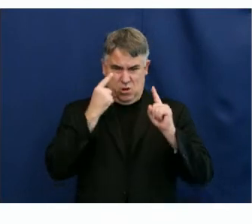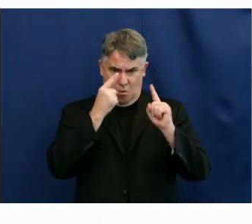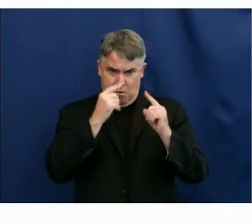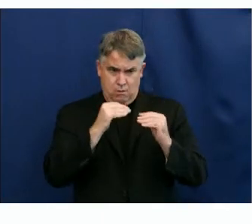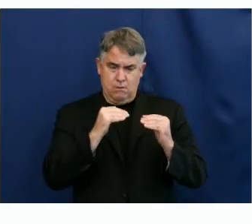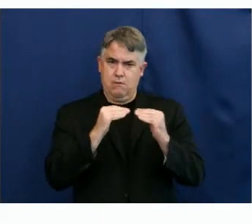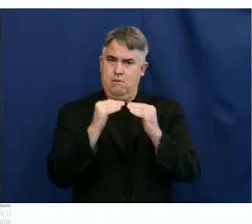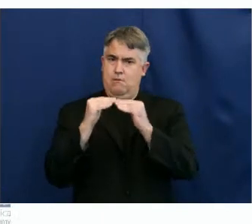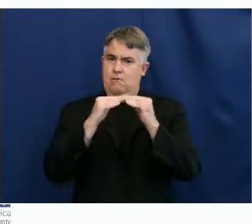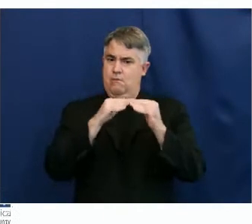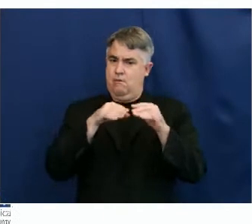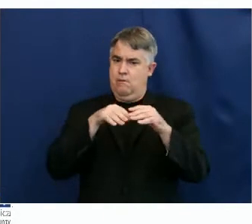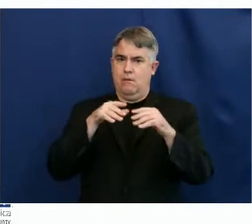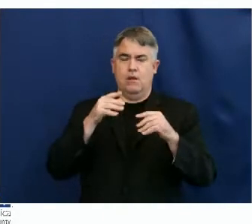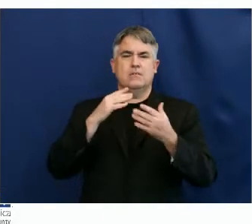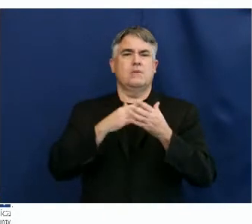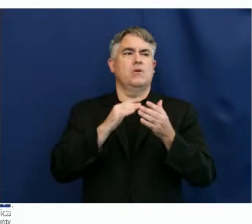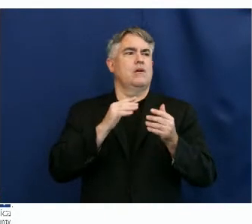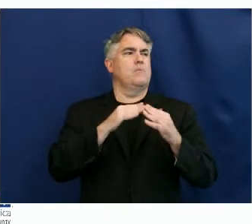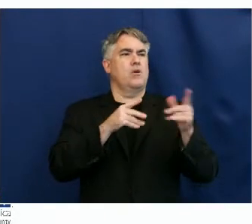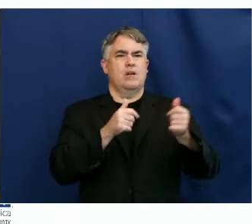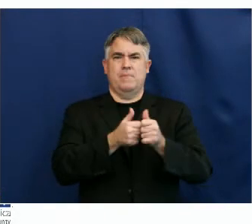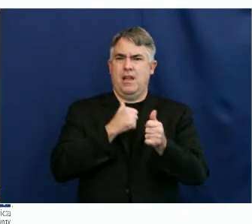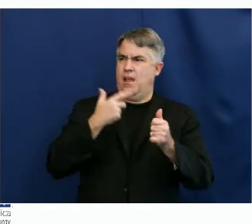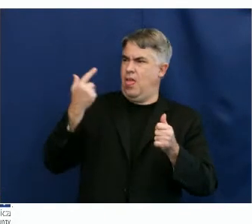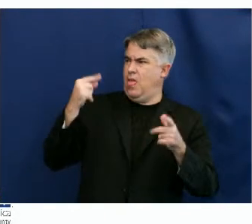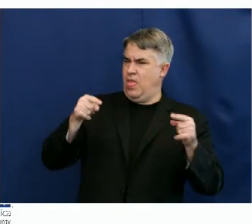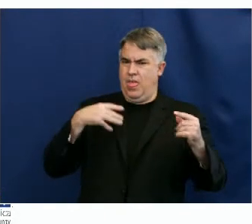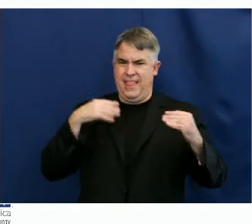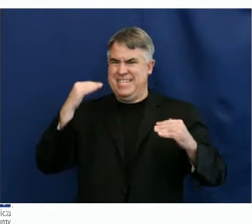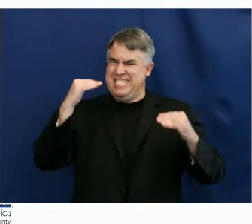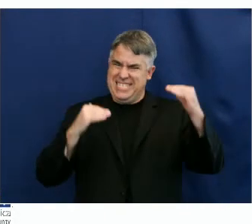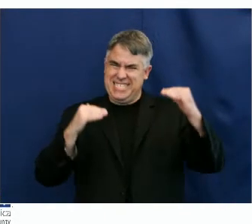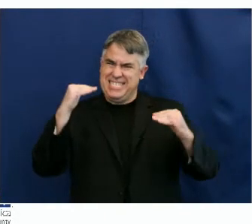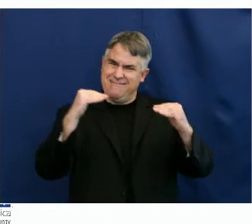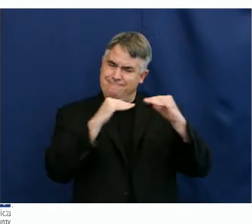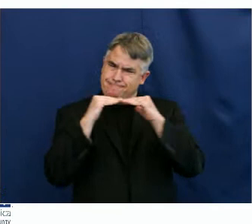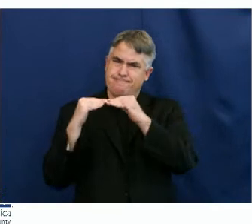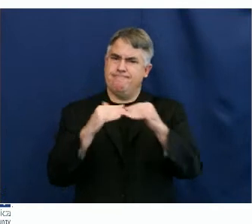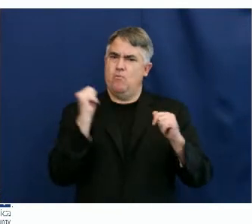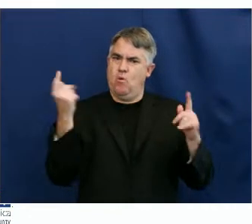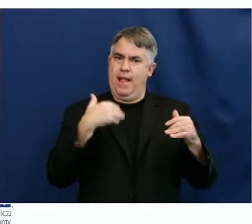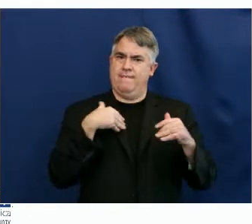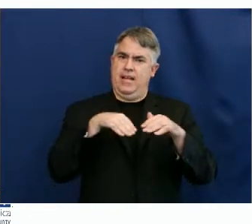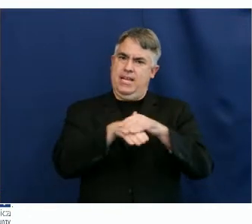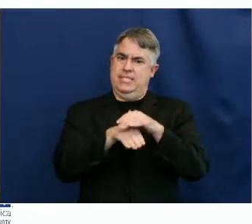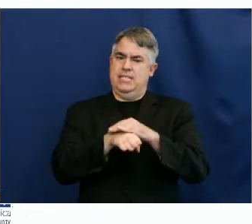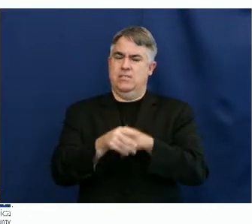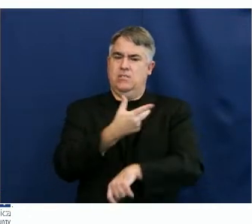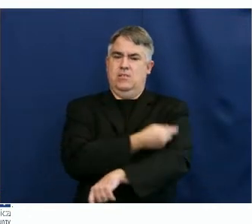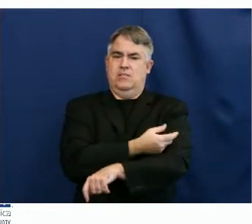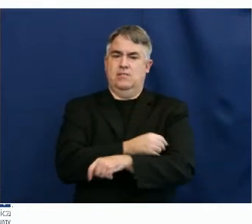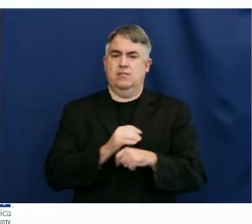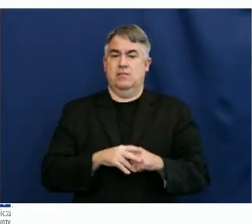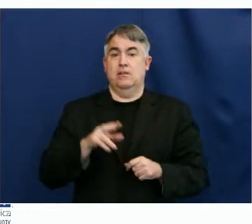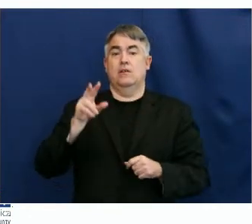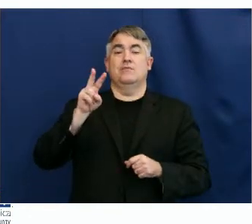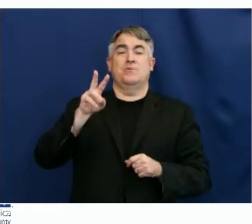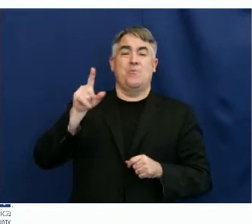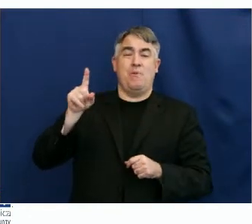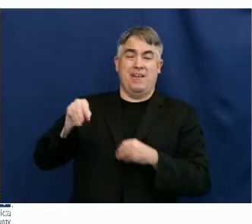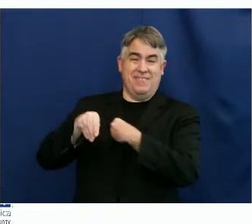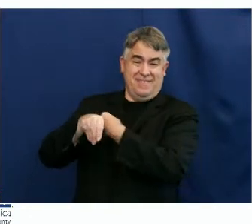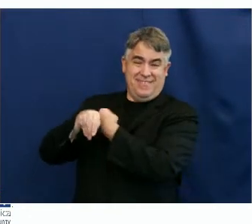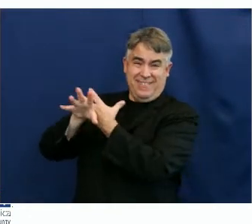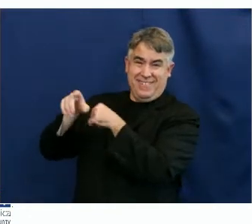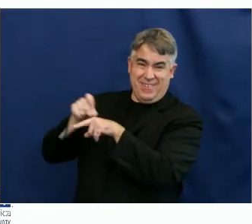to do here. On the next slide, you'll see both 211, supporting those 65 and older, making appointments over the phone. I appreciate the work of